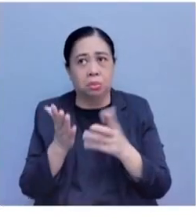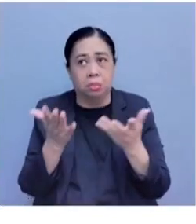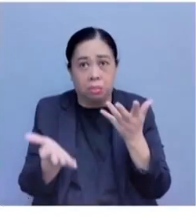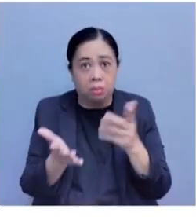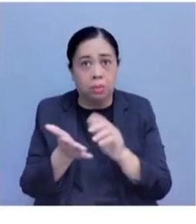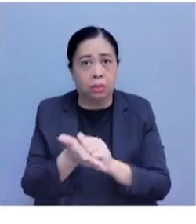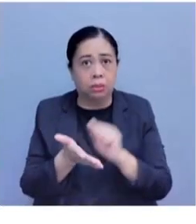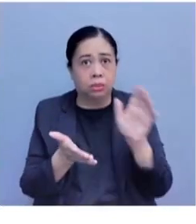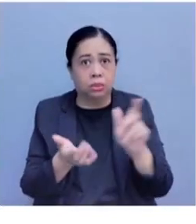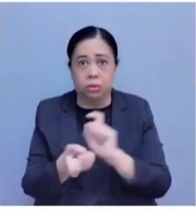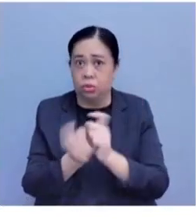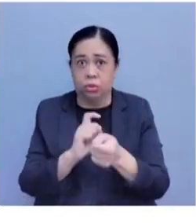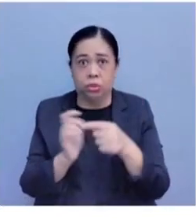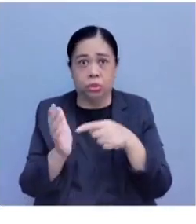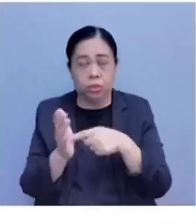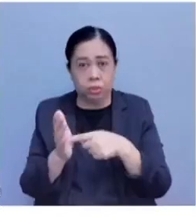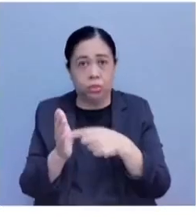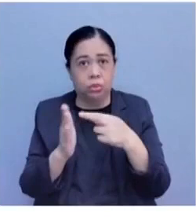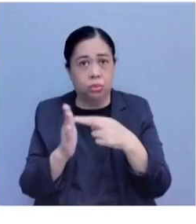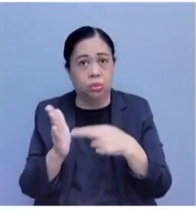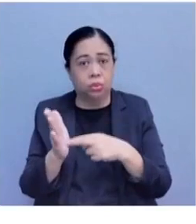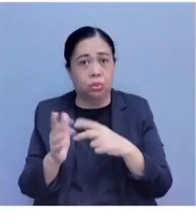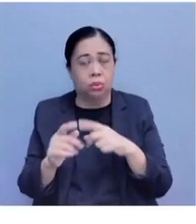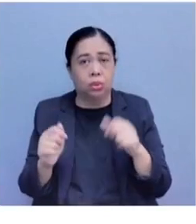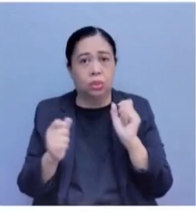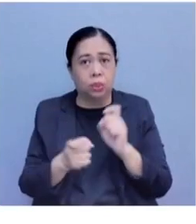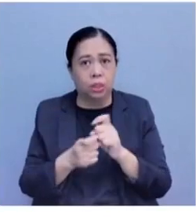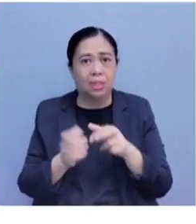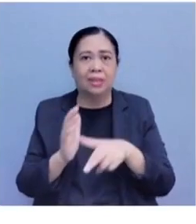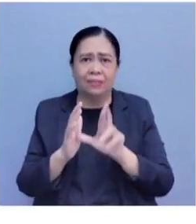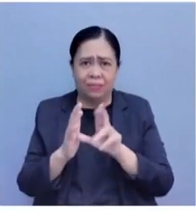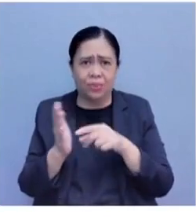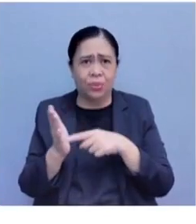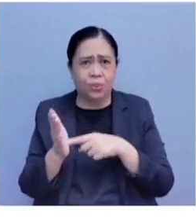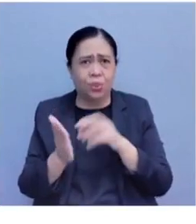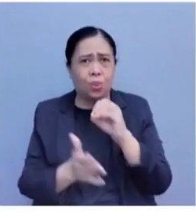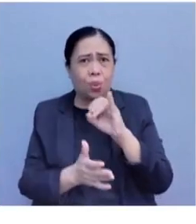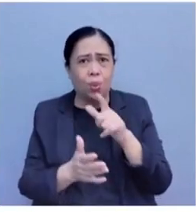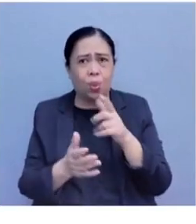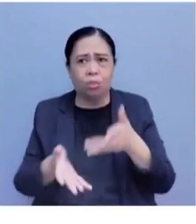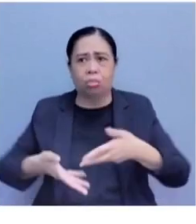ibasura natin itong oil deregulation law, but we can review this oil deregulation law,